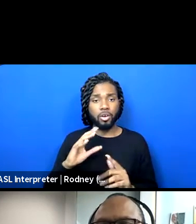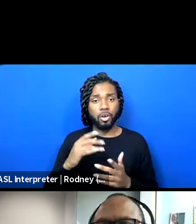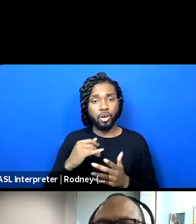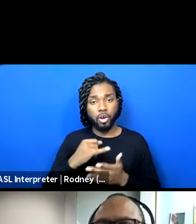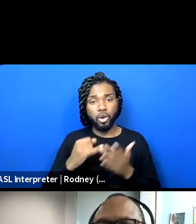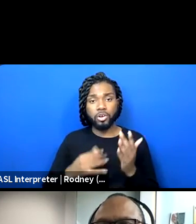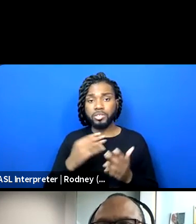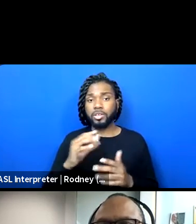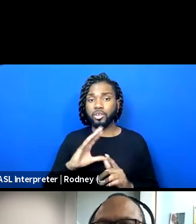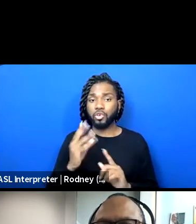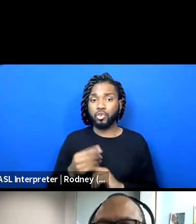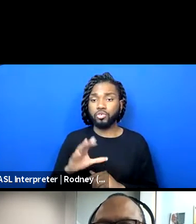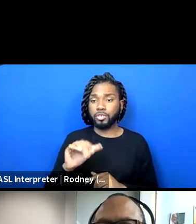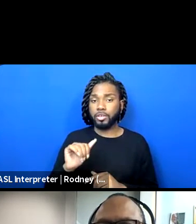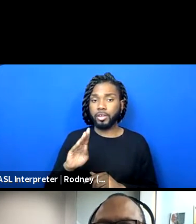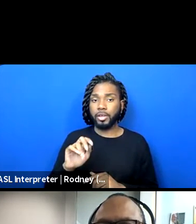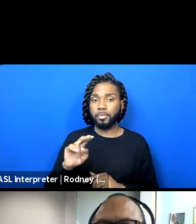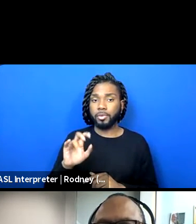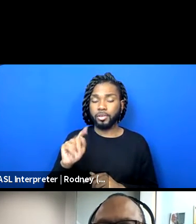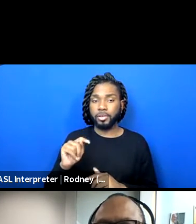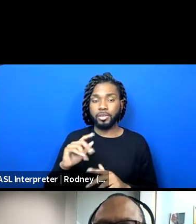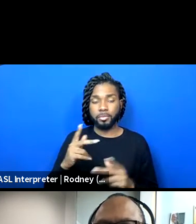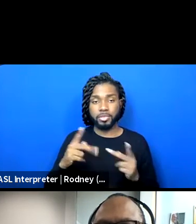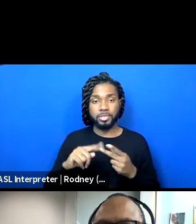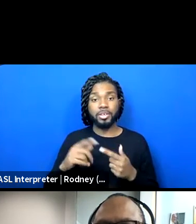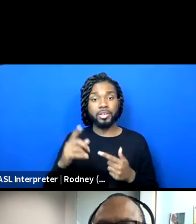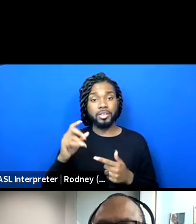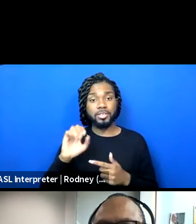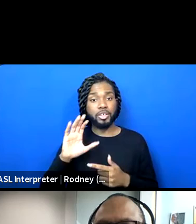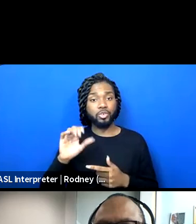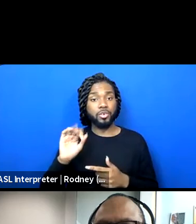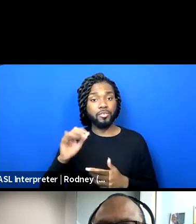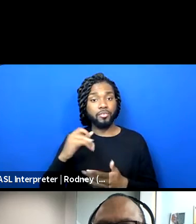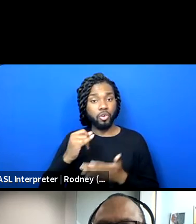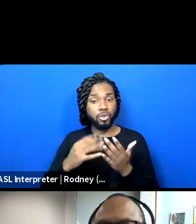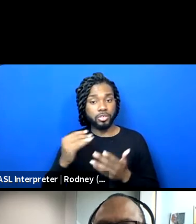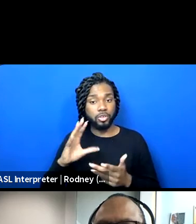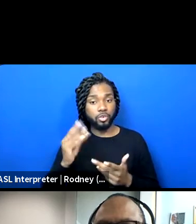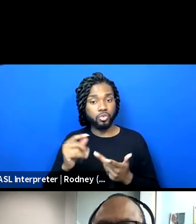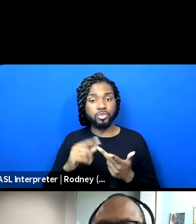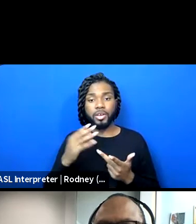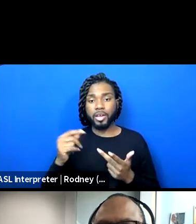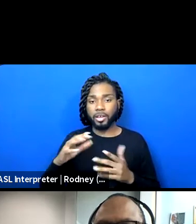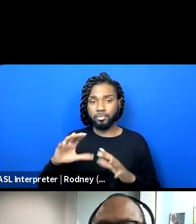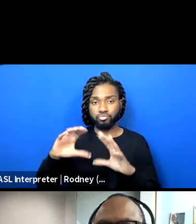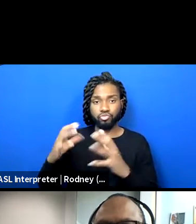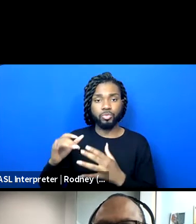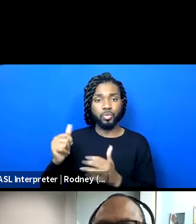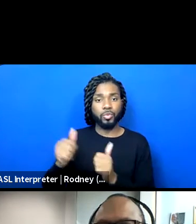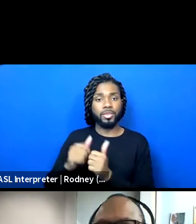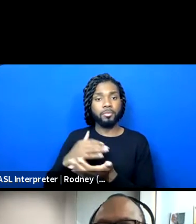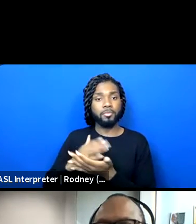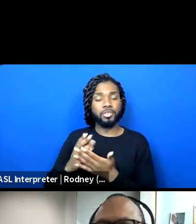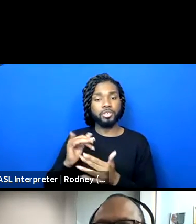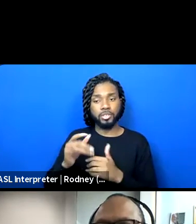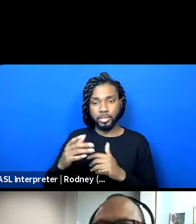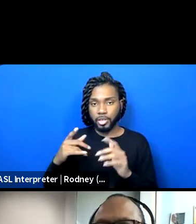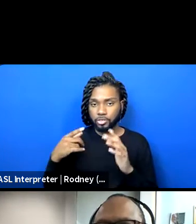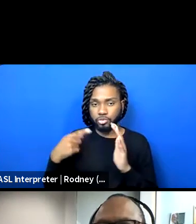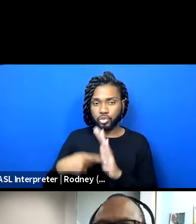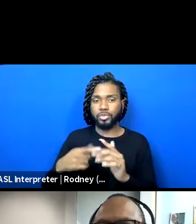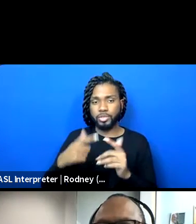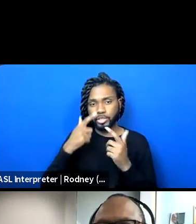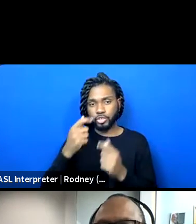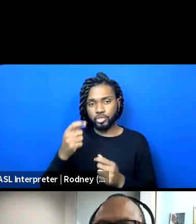cabinet position, a secretary of art and culture, and the associative federal agency with a budget to represent the interests of the creative economy and